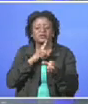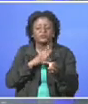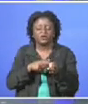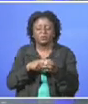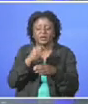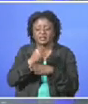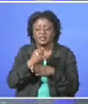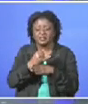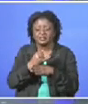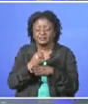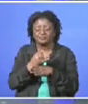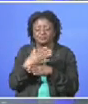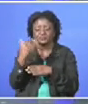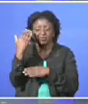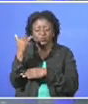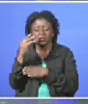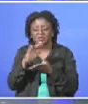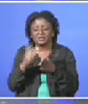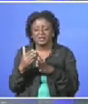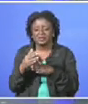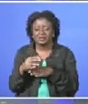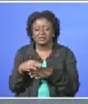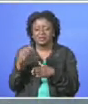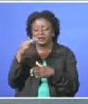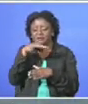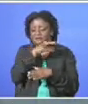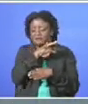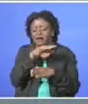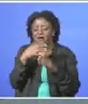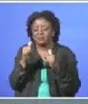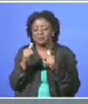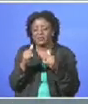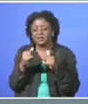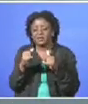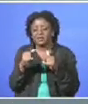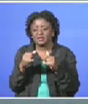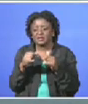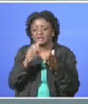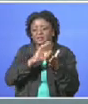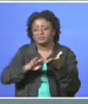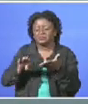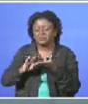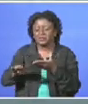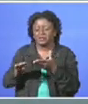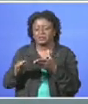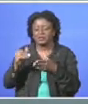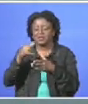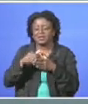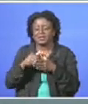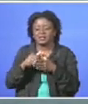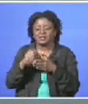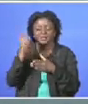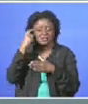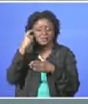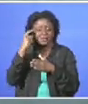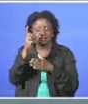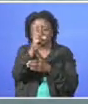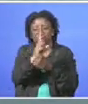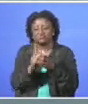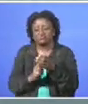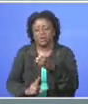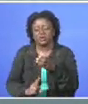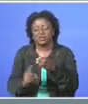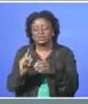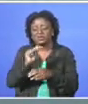Other news for you tonight, foul play ruled out in the case of an alleged drowning on Goodman's Bay Thursday afternoon. Police tell us